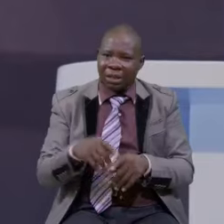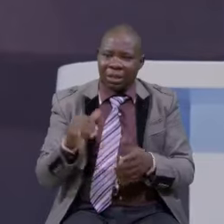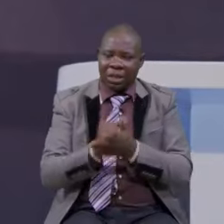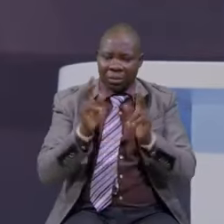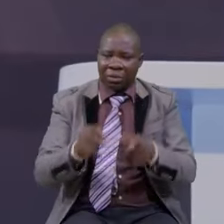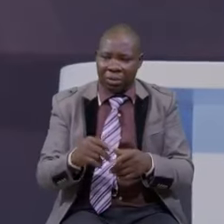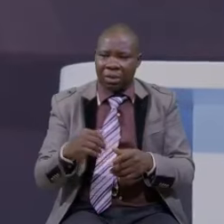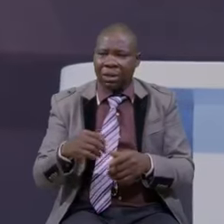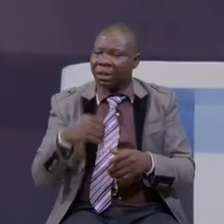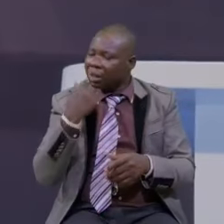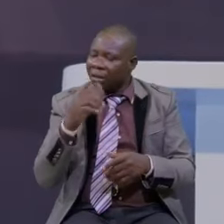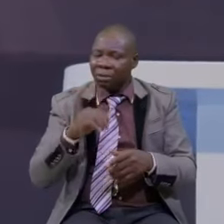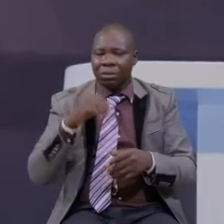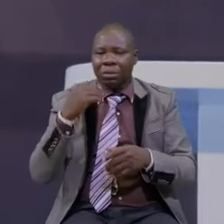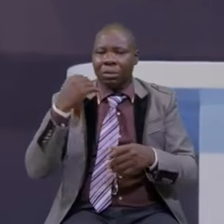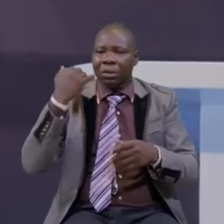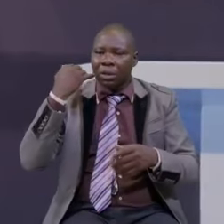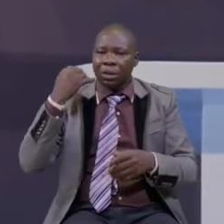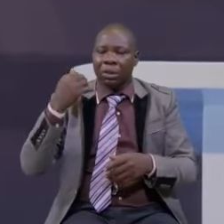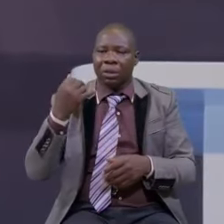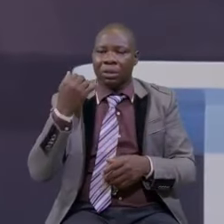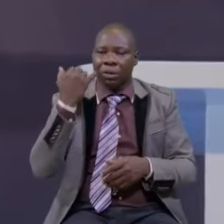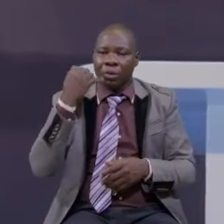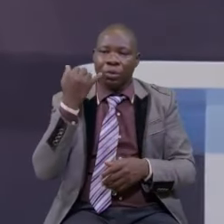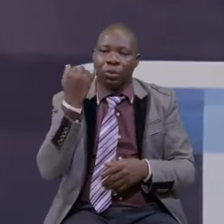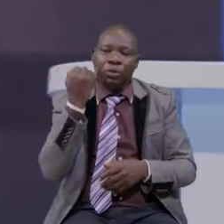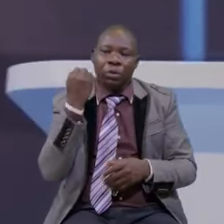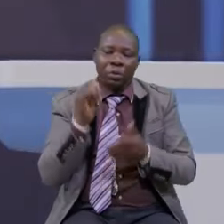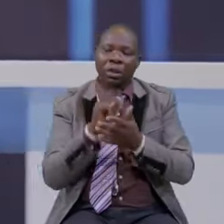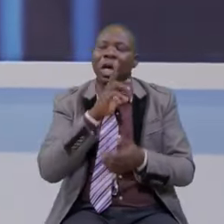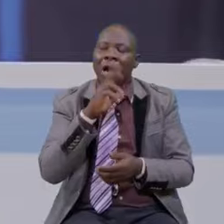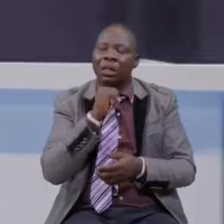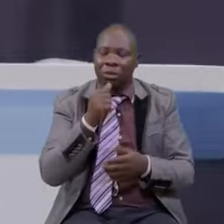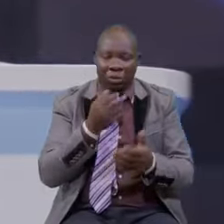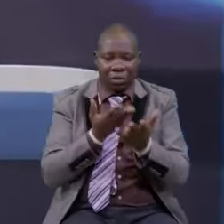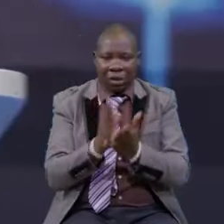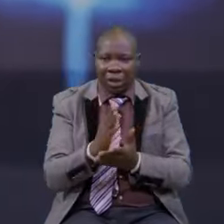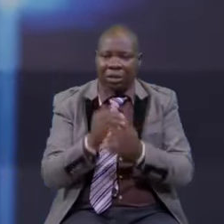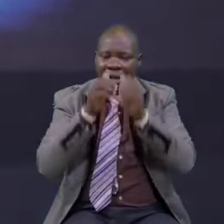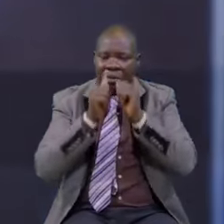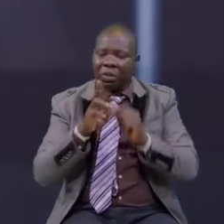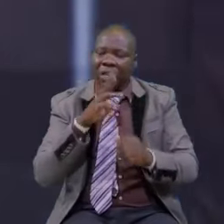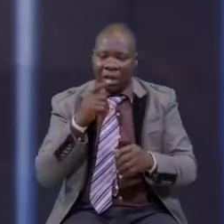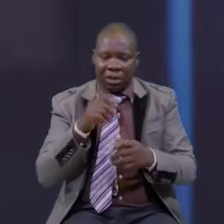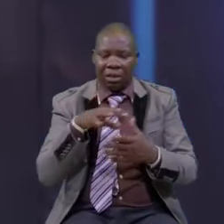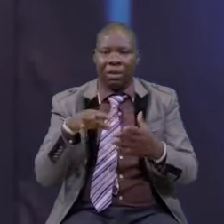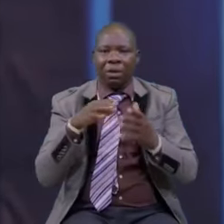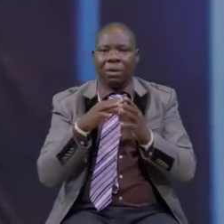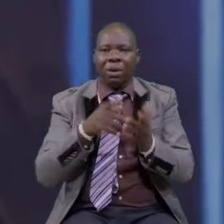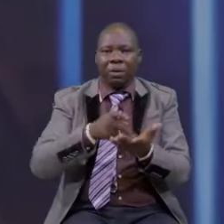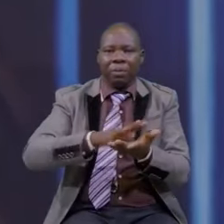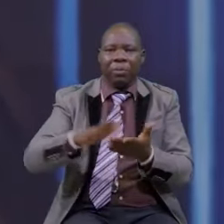are offline. Blessed are the pure in heart. Or sit at night to a